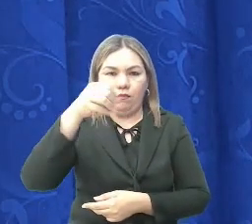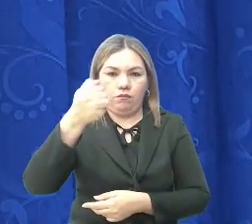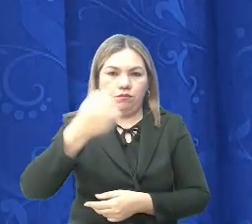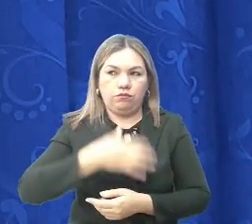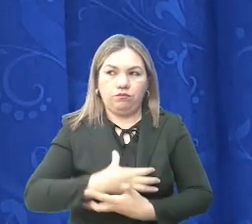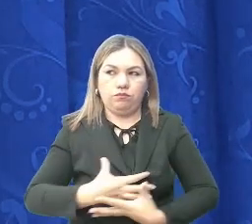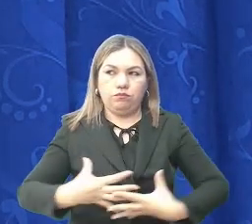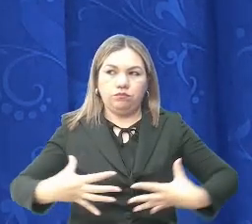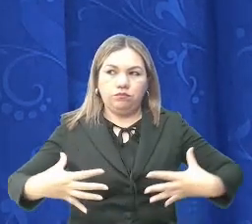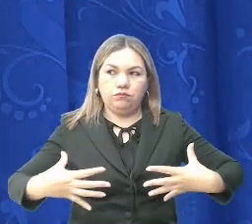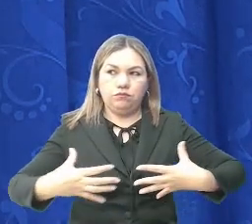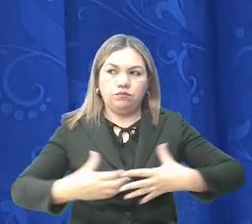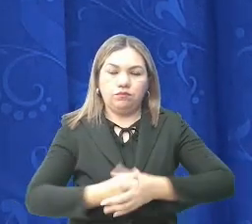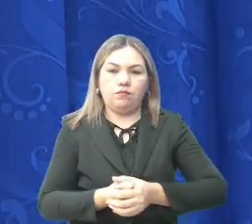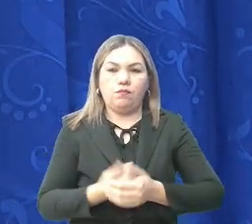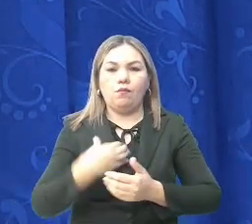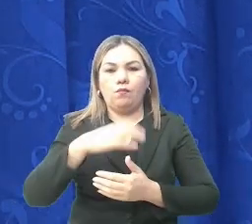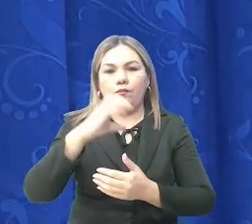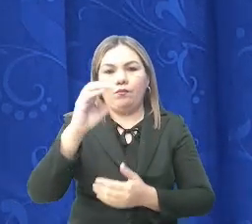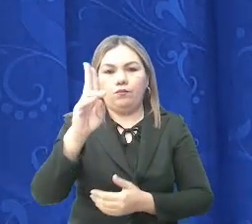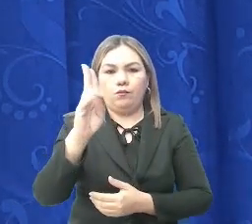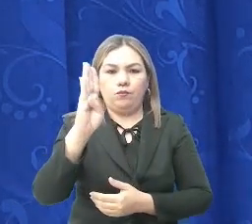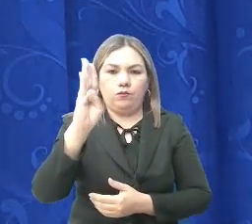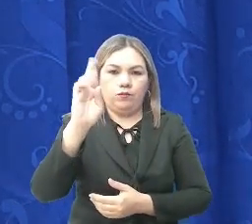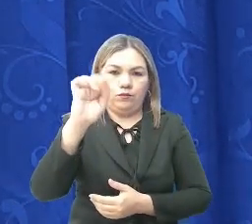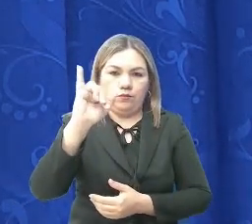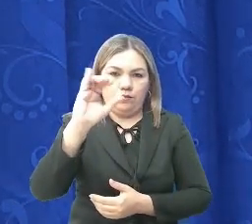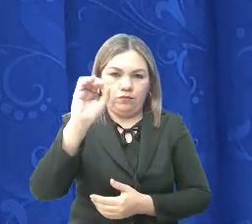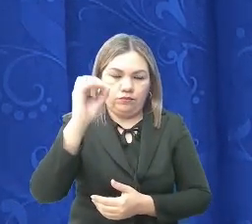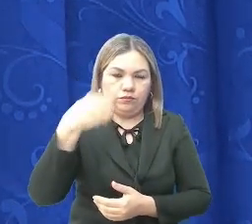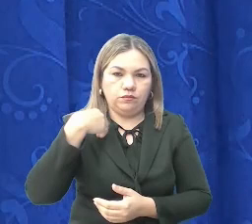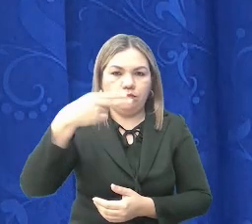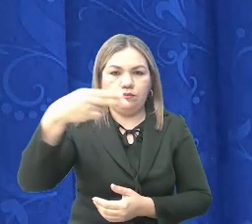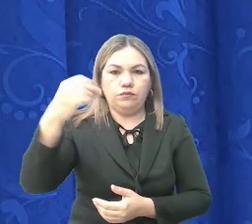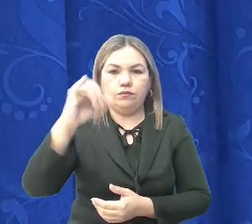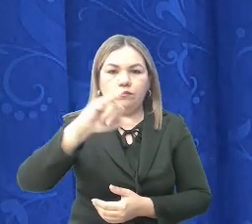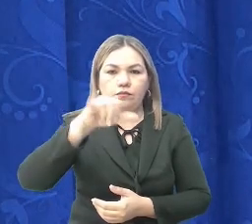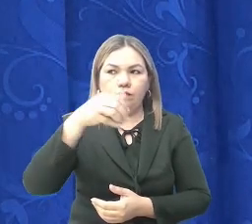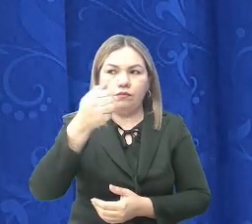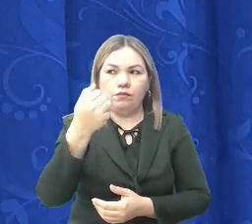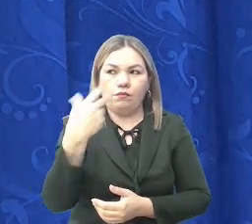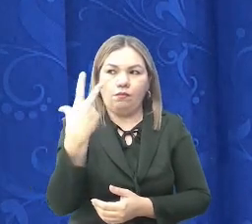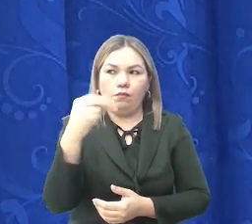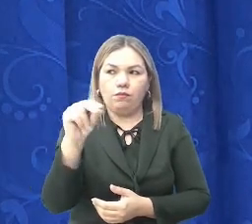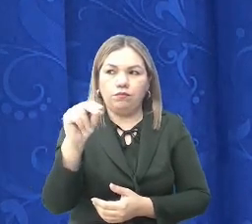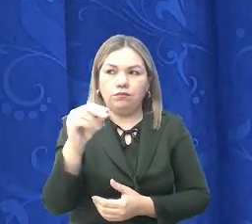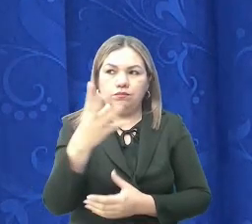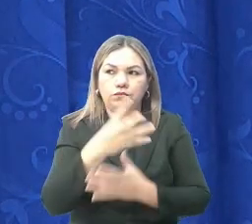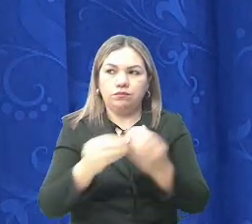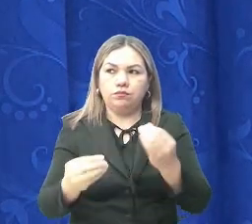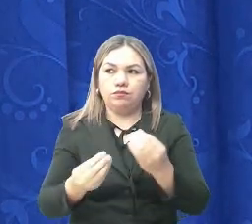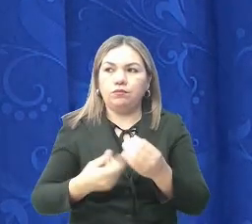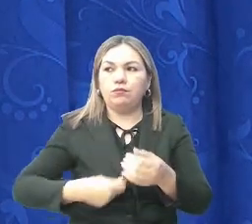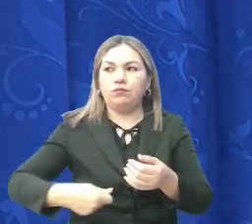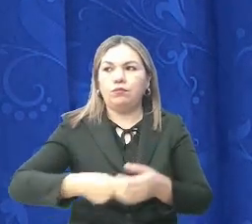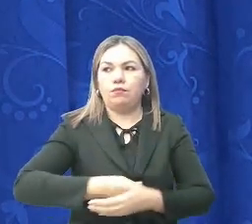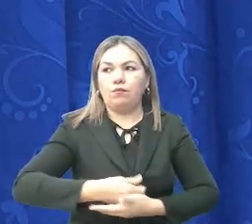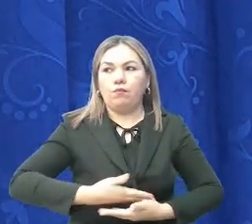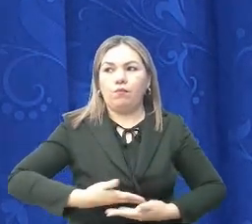fat close up upon the blade, so that he could not draw the dagger out of his belly, and the dirt came